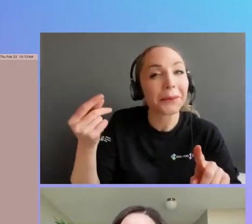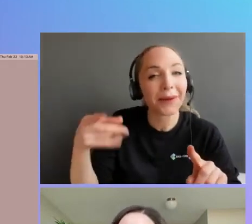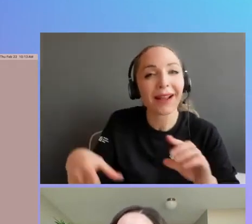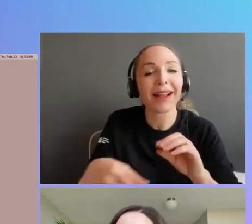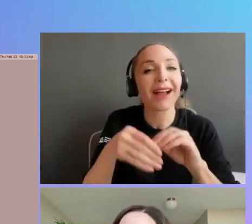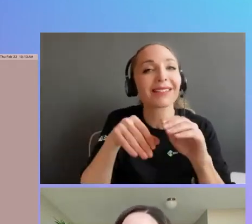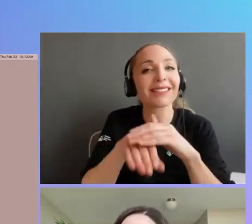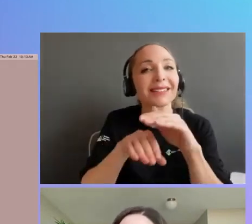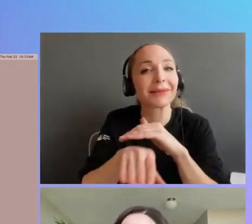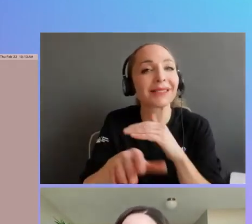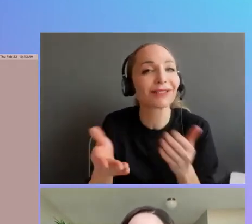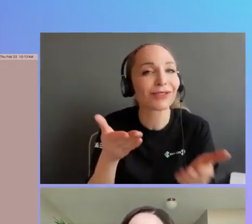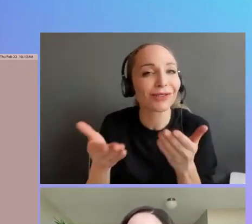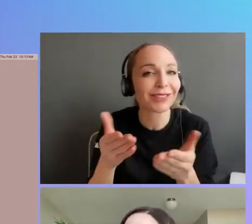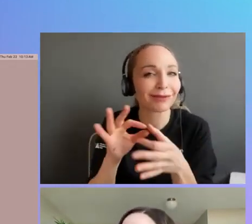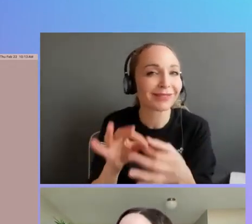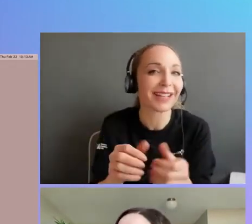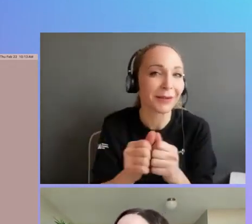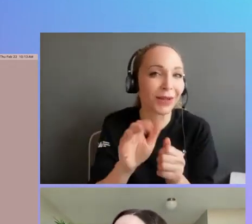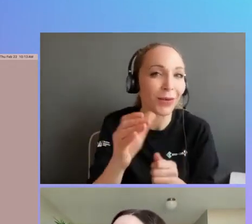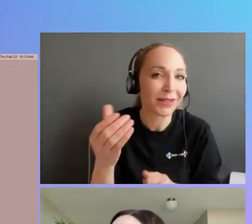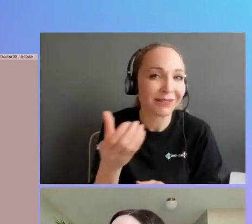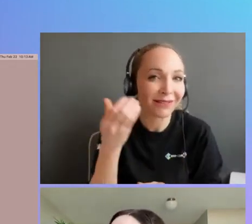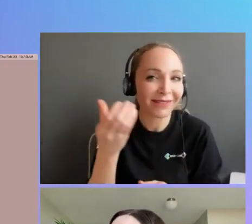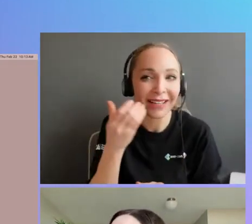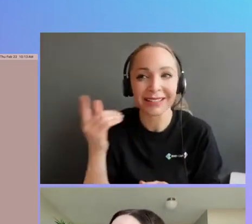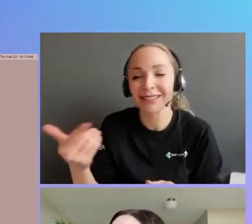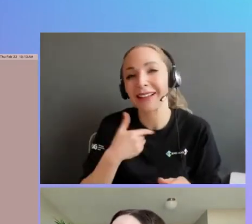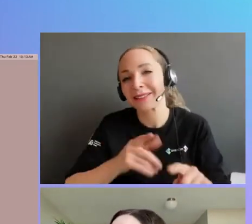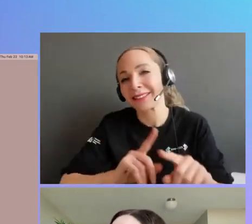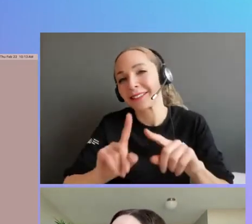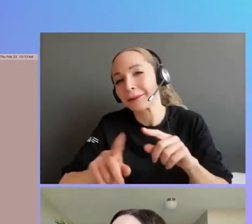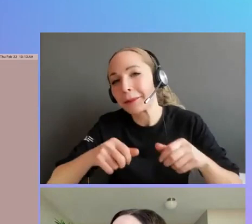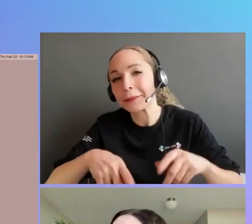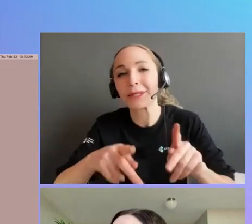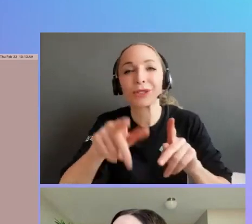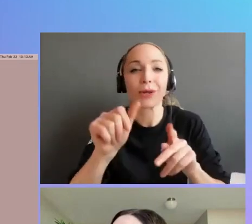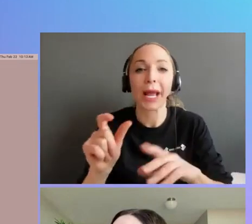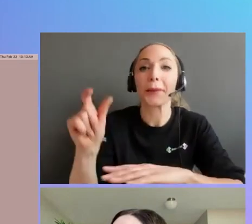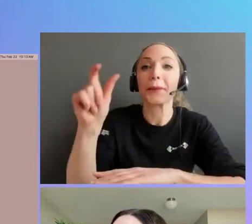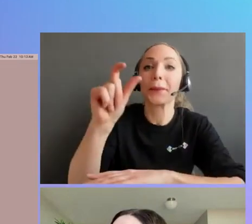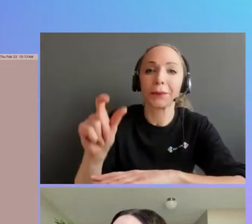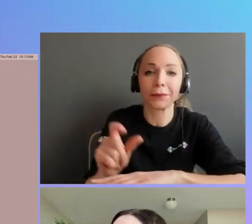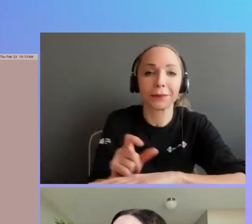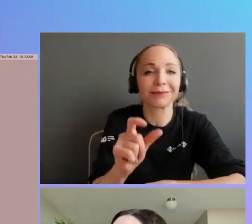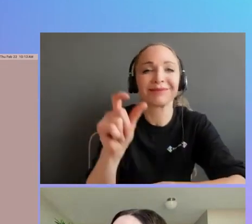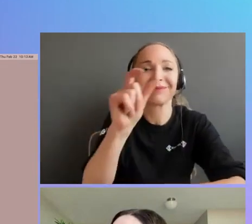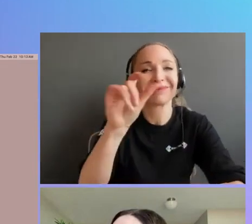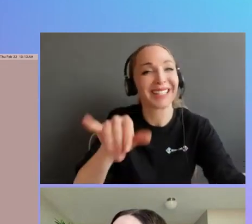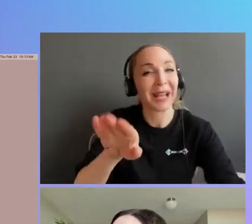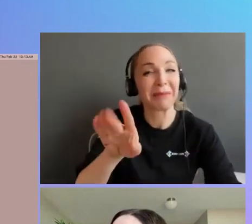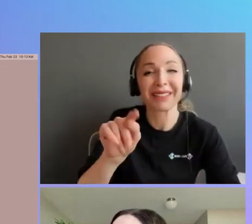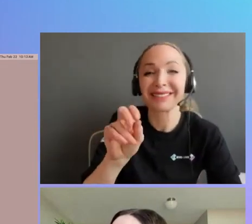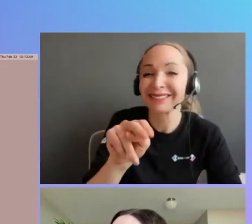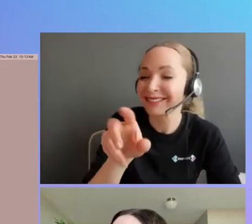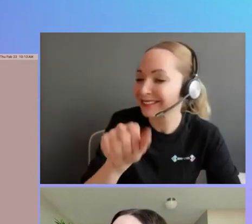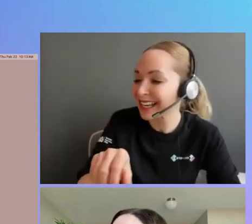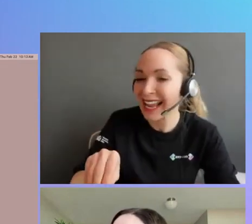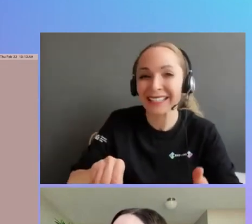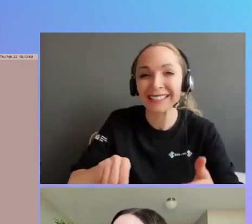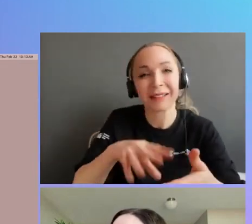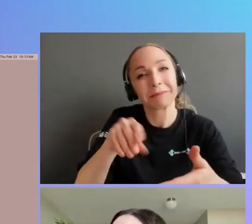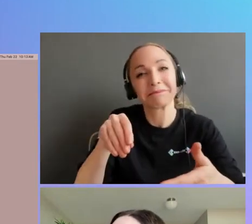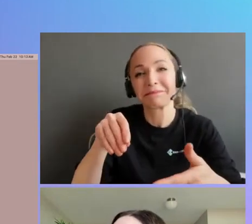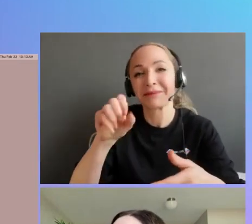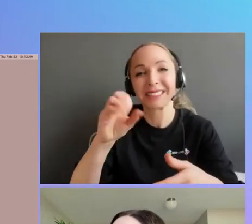service on the device. So it has device-wide permissions to float that button over everything and take scans of whatever you need.